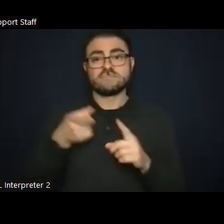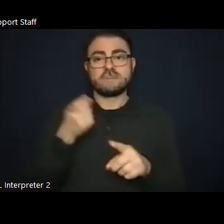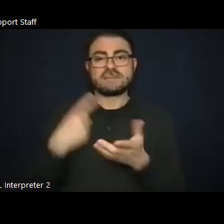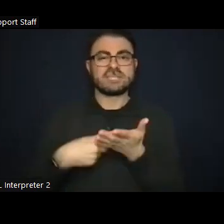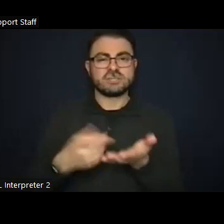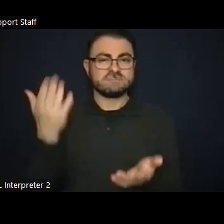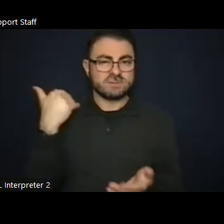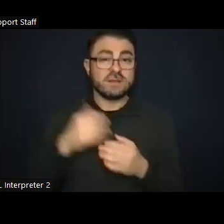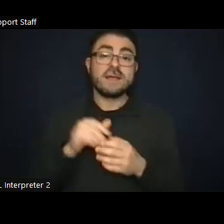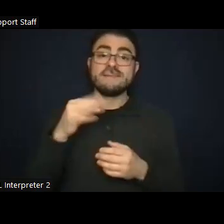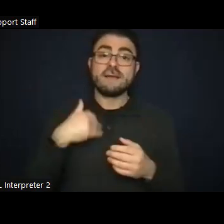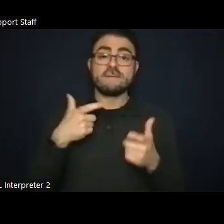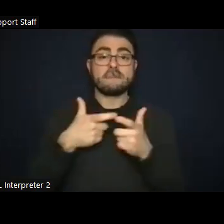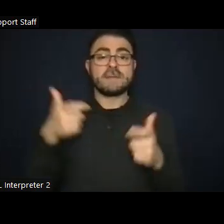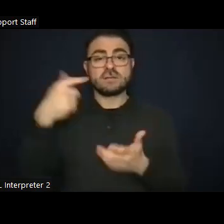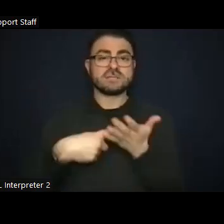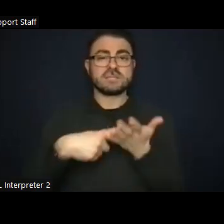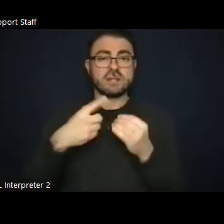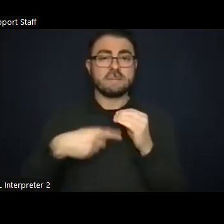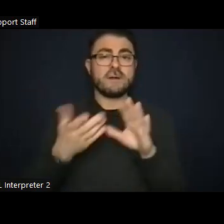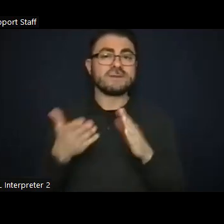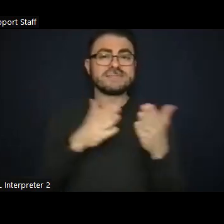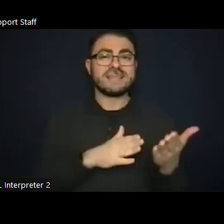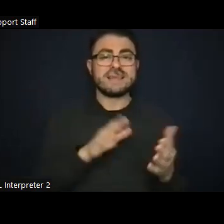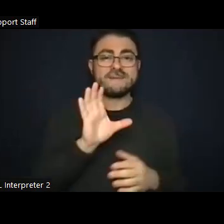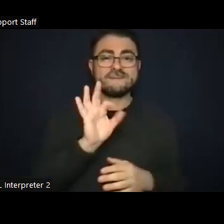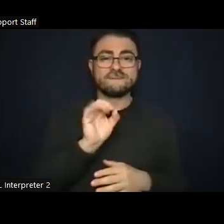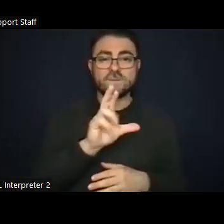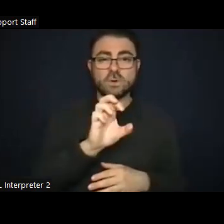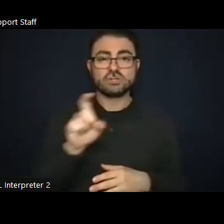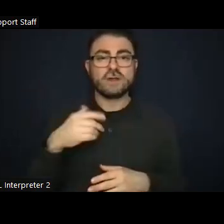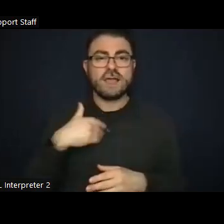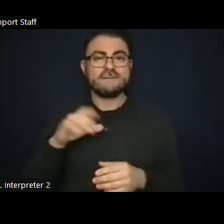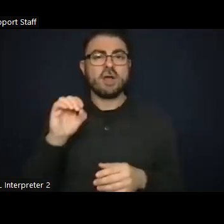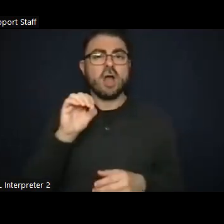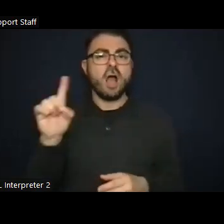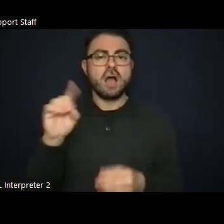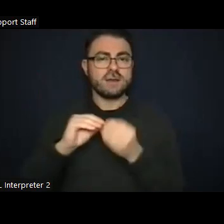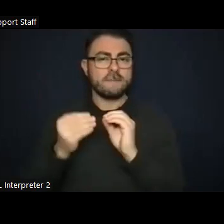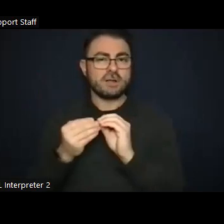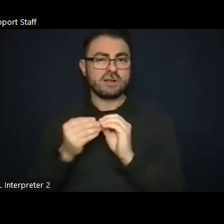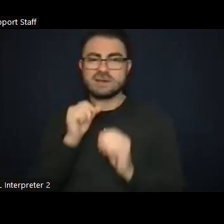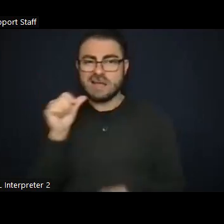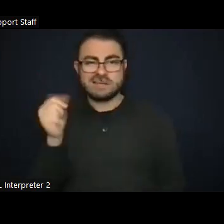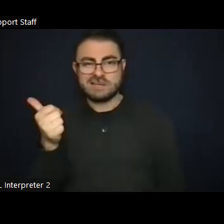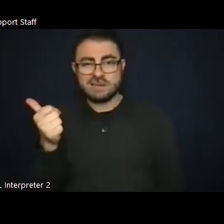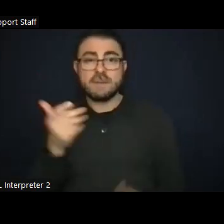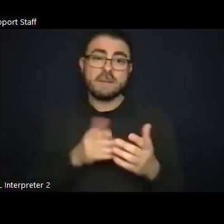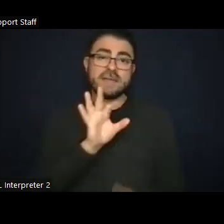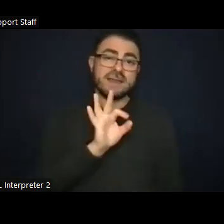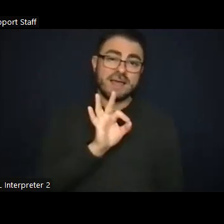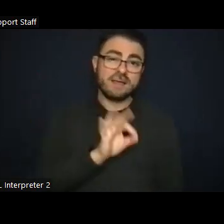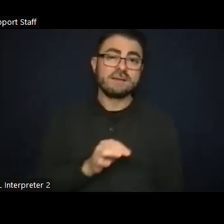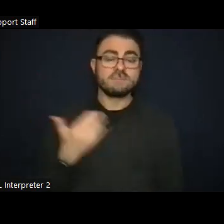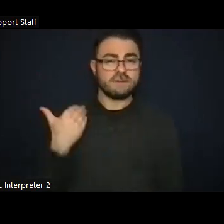for deadly force and other serious cases, it should have an odd number, not 10. My suggestion would be 9. Right now, it goes up from 5 to 7